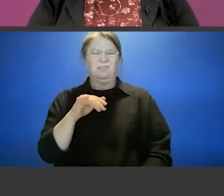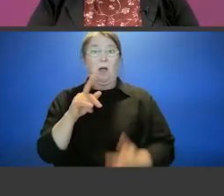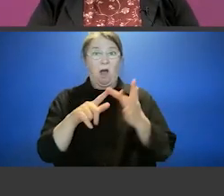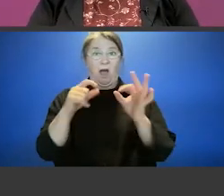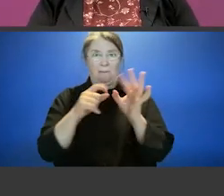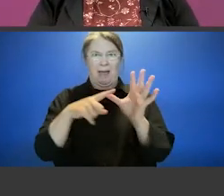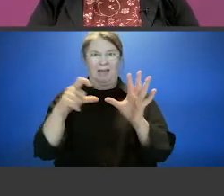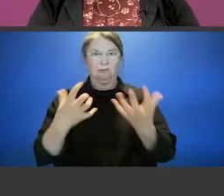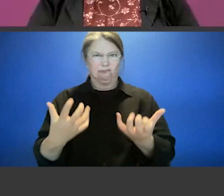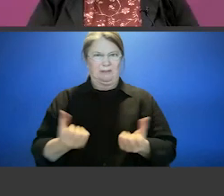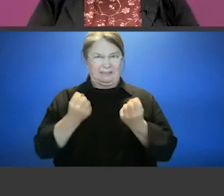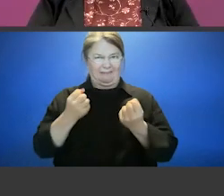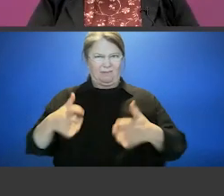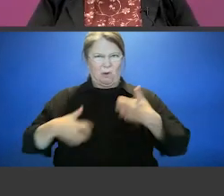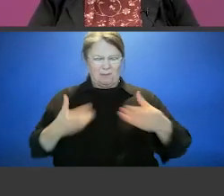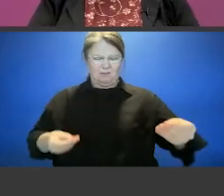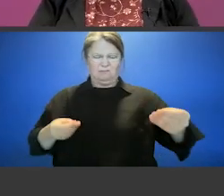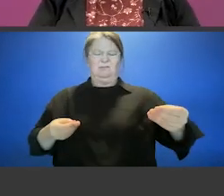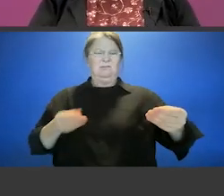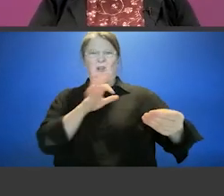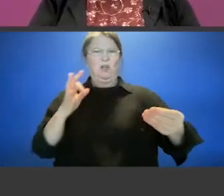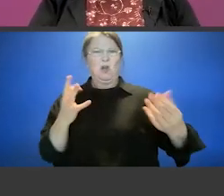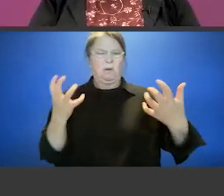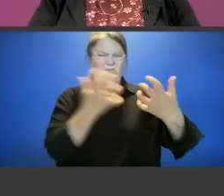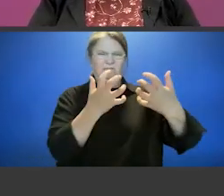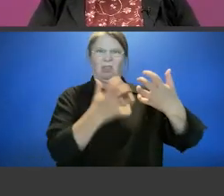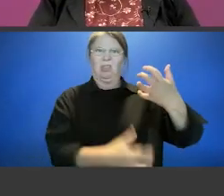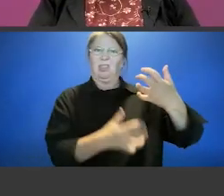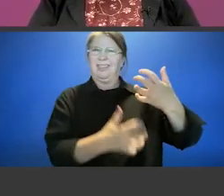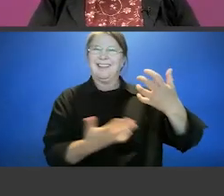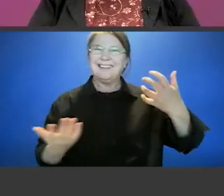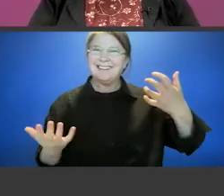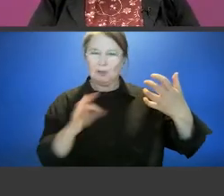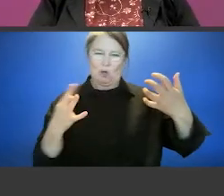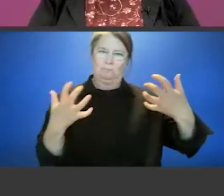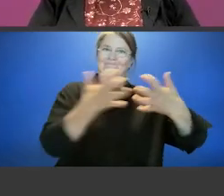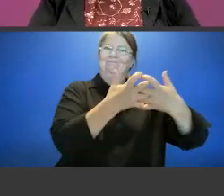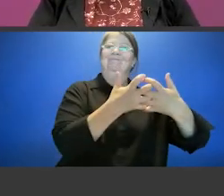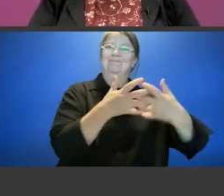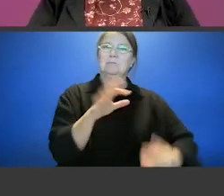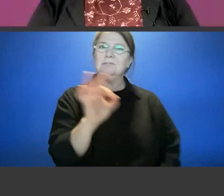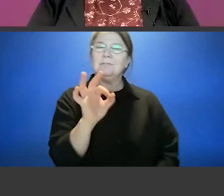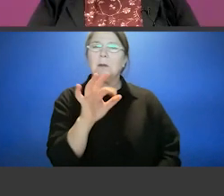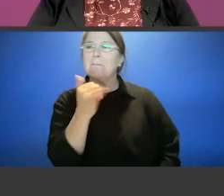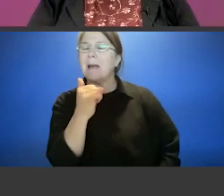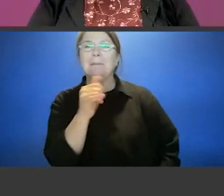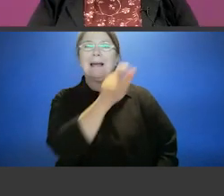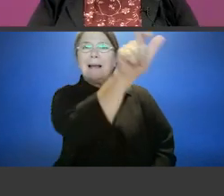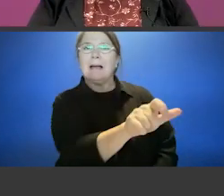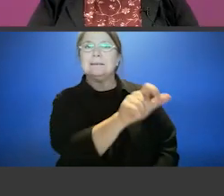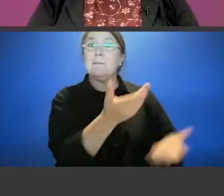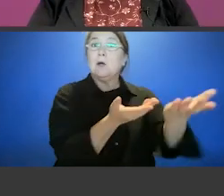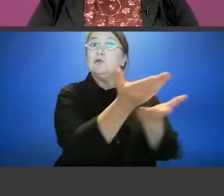and or may be a customer service complaint, or is about a member of a community, or